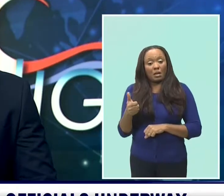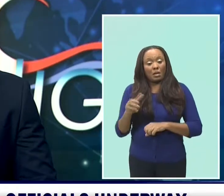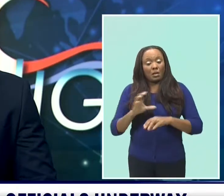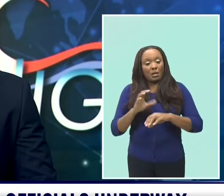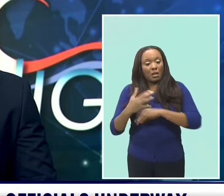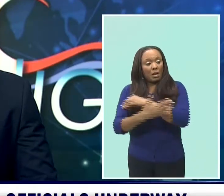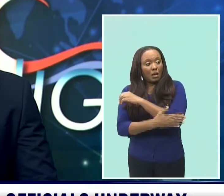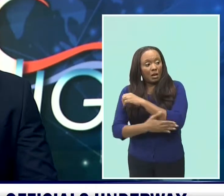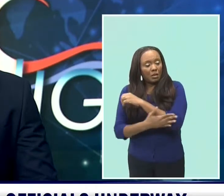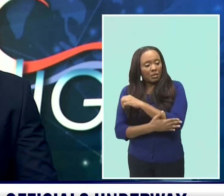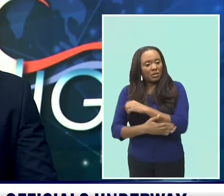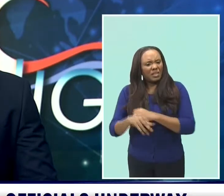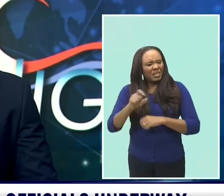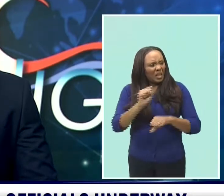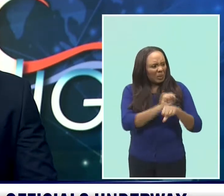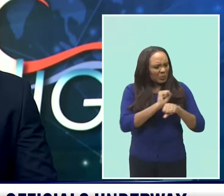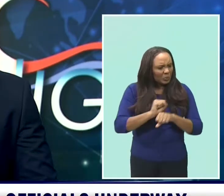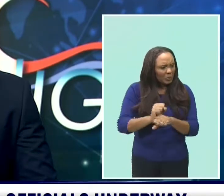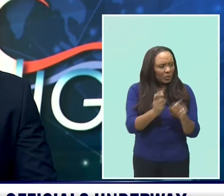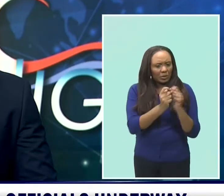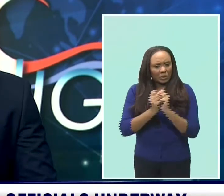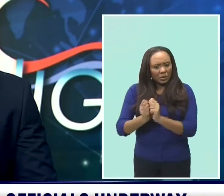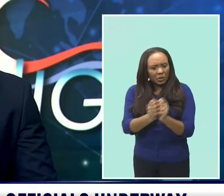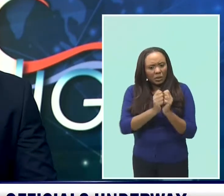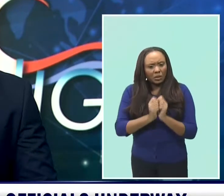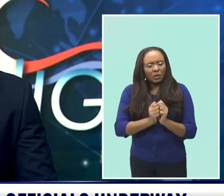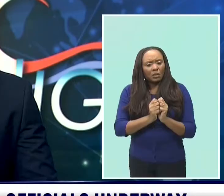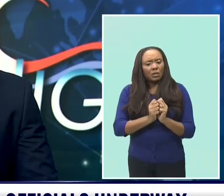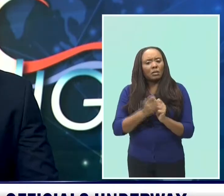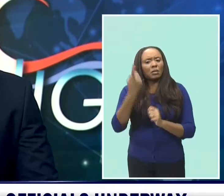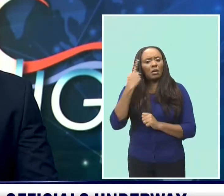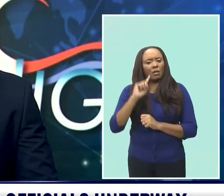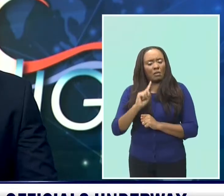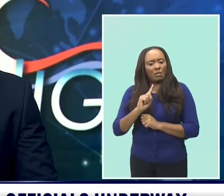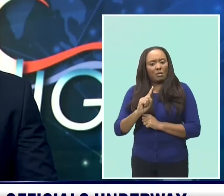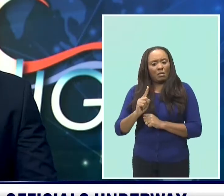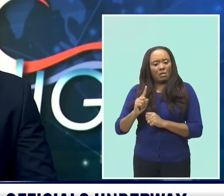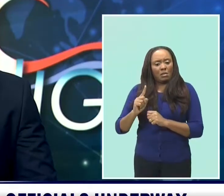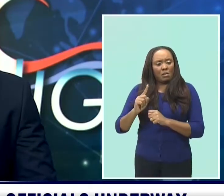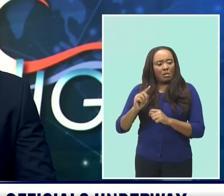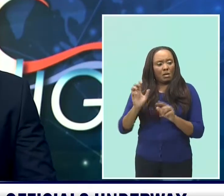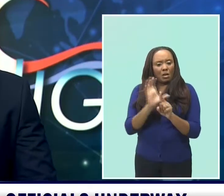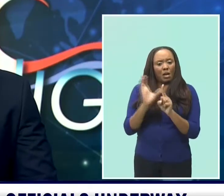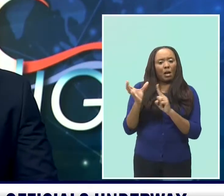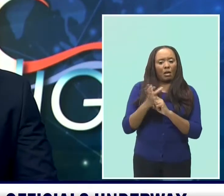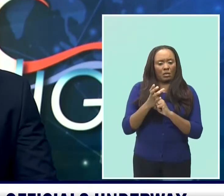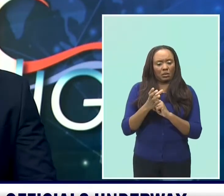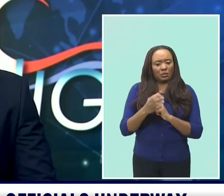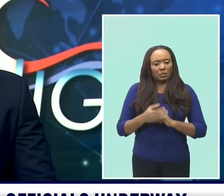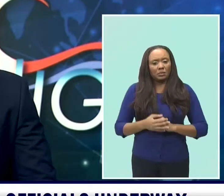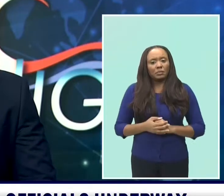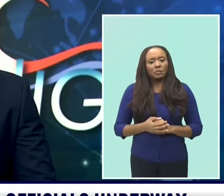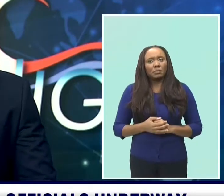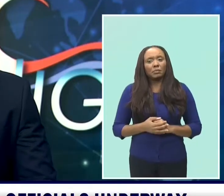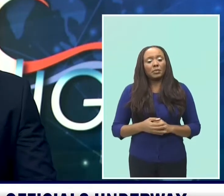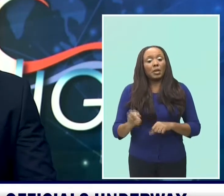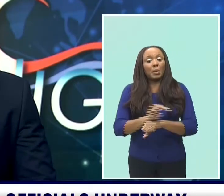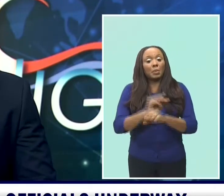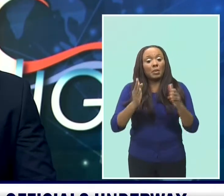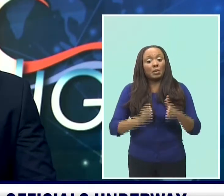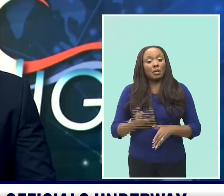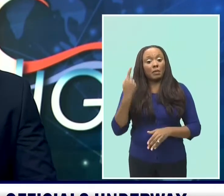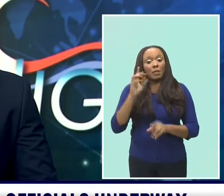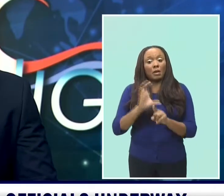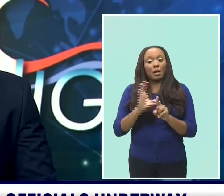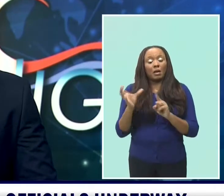have been encouraged to work together to secure their rightful share in the world's cultural market. This appeal from Minister of Culture